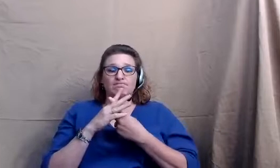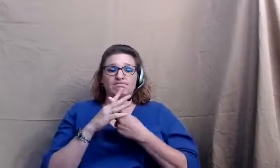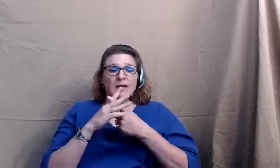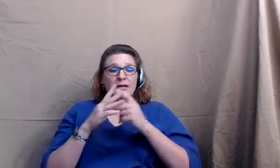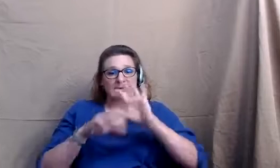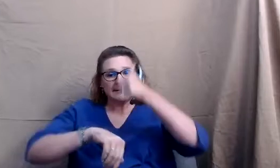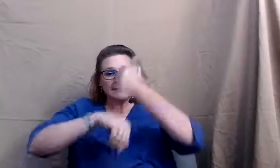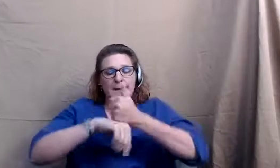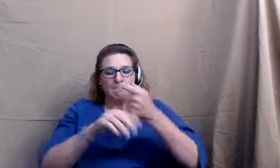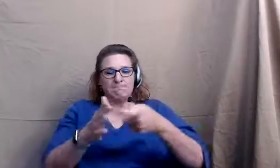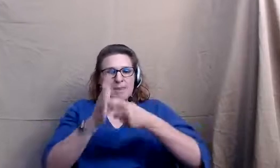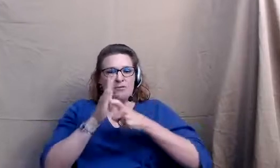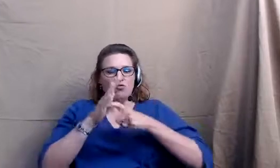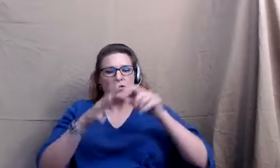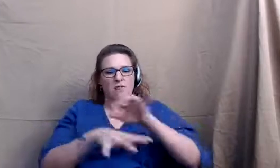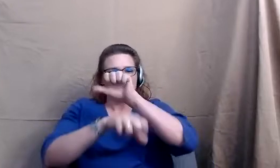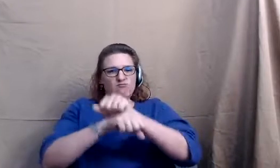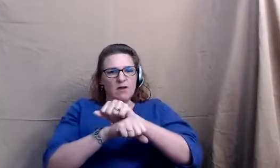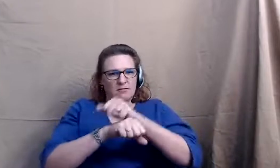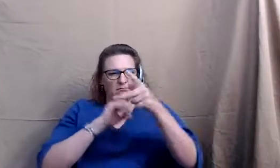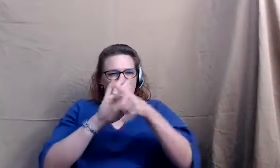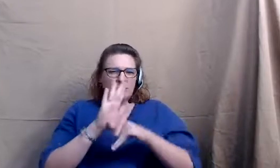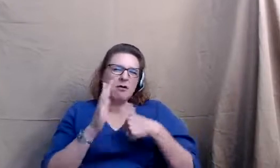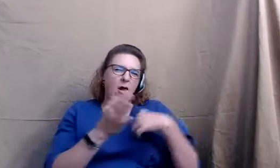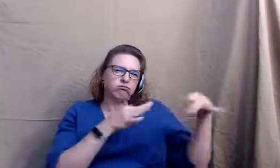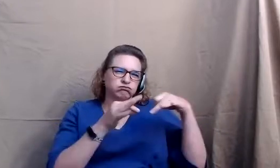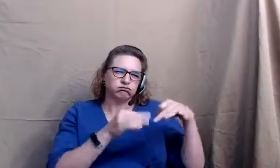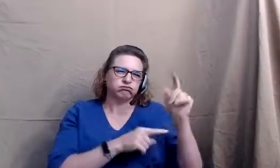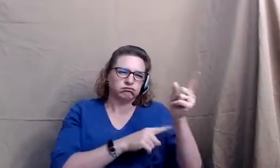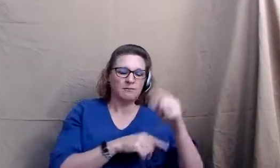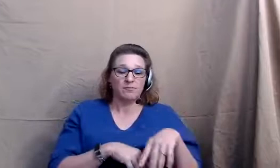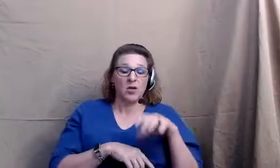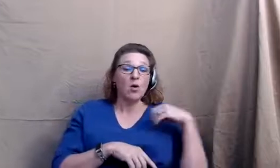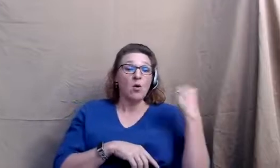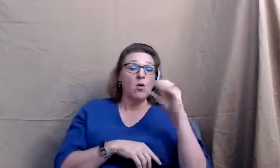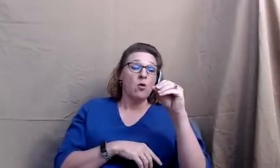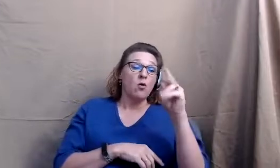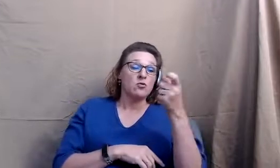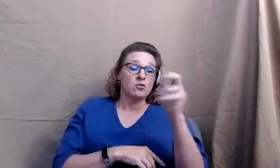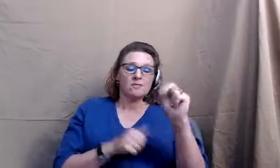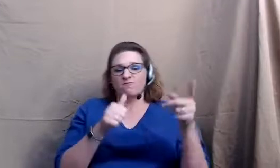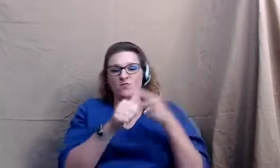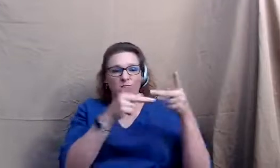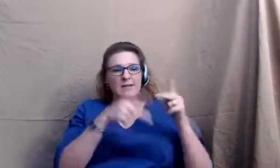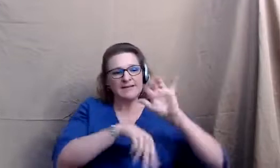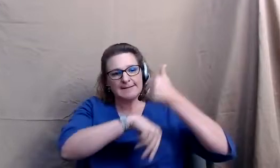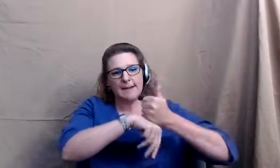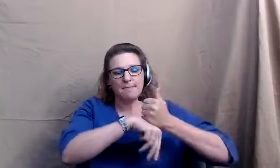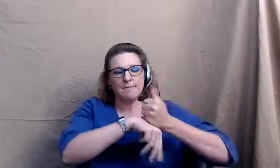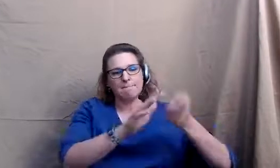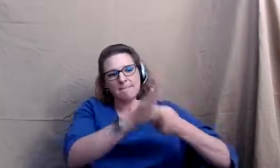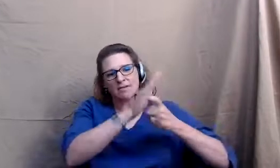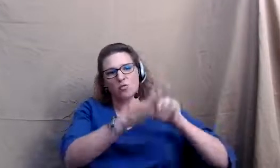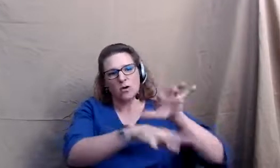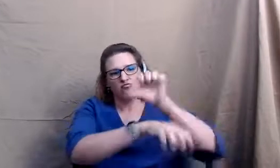policies. And I'll talk a little bit more about those in just a moment. Oregon was the first place to adopt a mandatory arrest policy. That was back